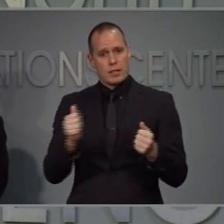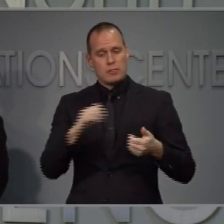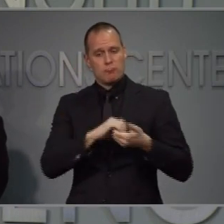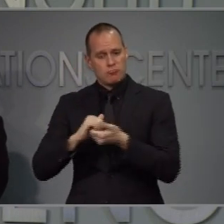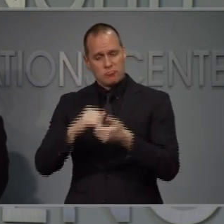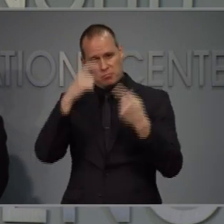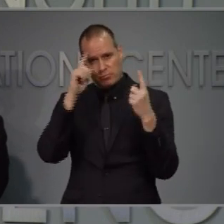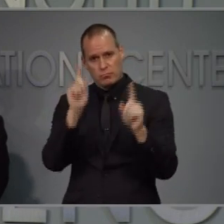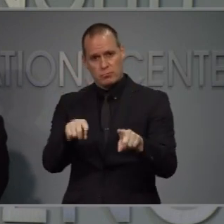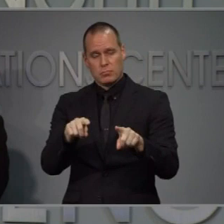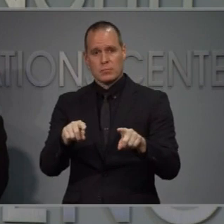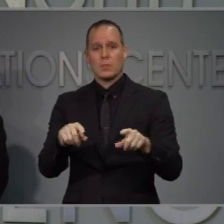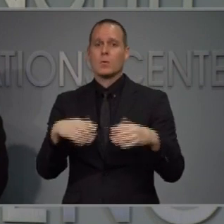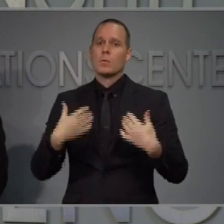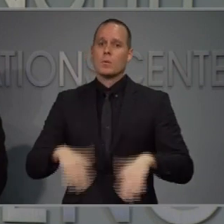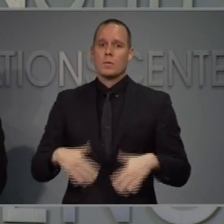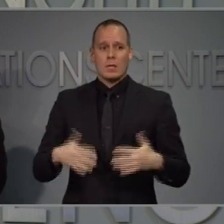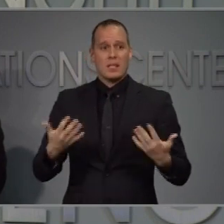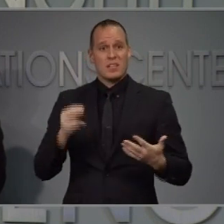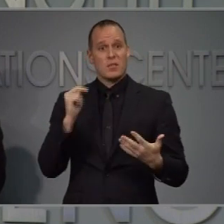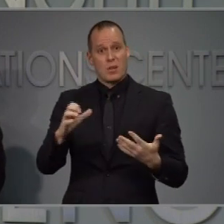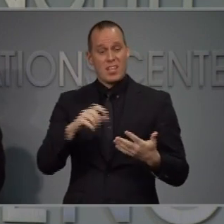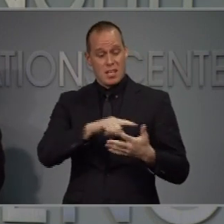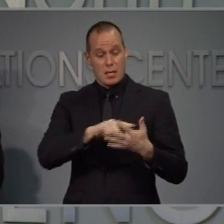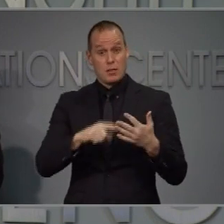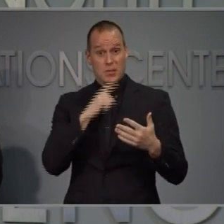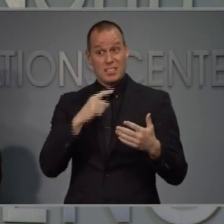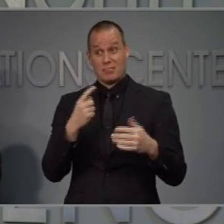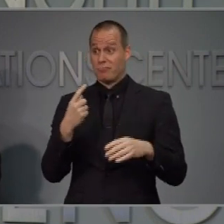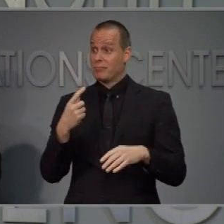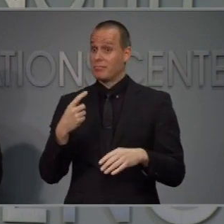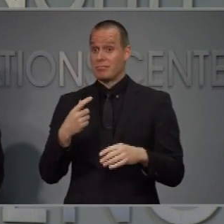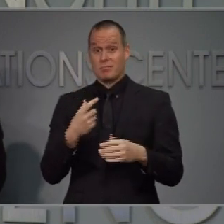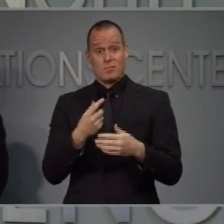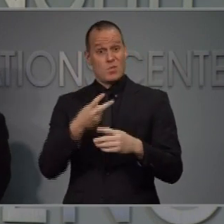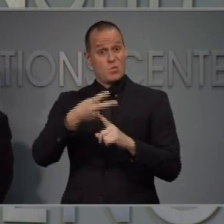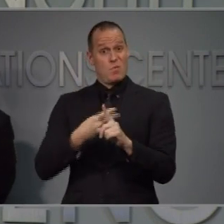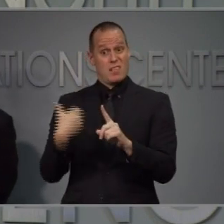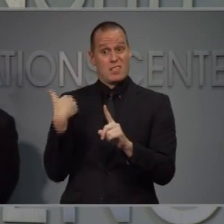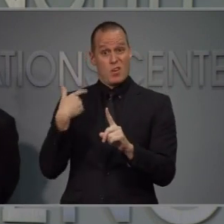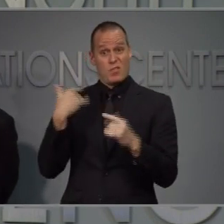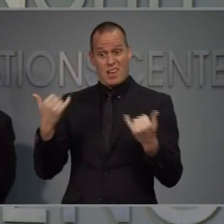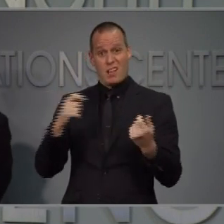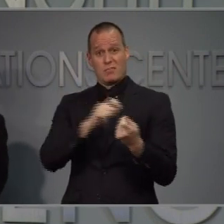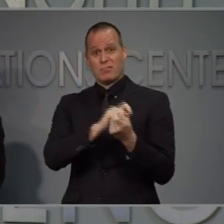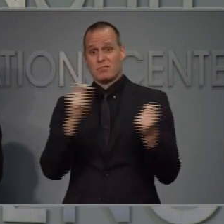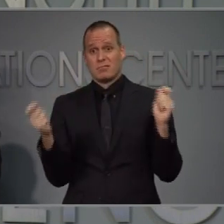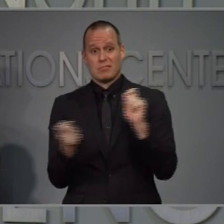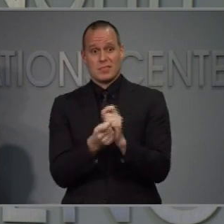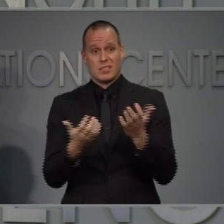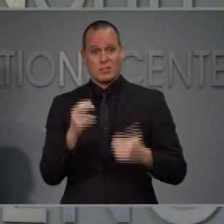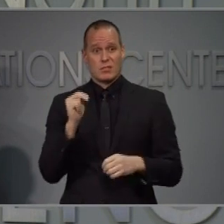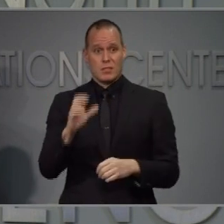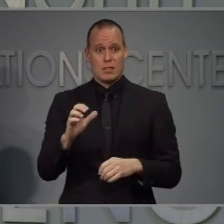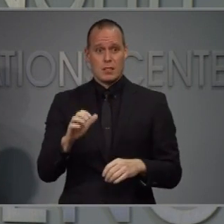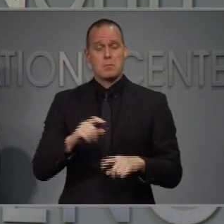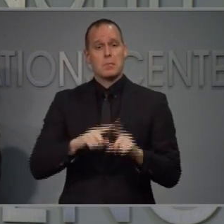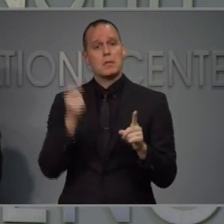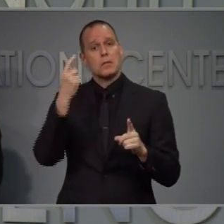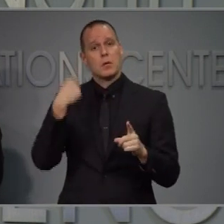Lots of things in North Carolina are not the same as they were just 2 months ago, but we're the same